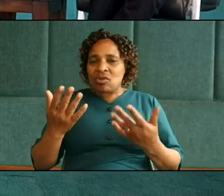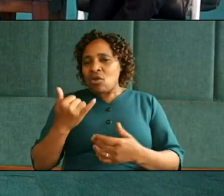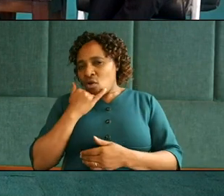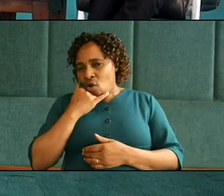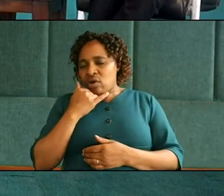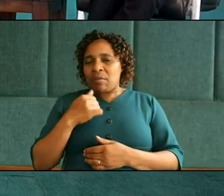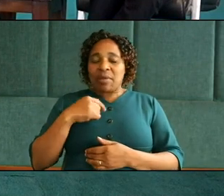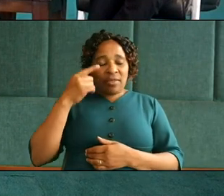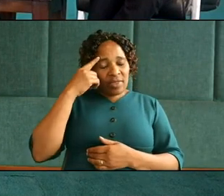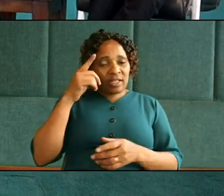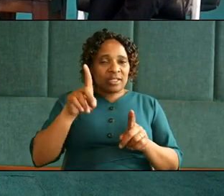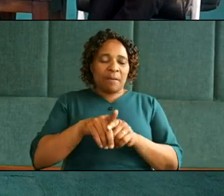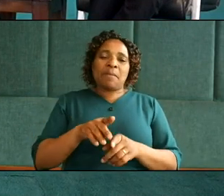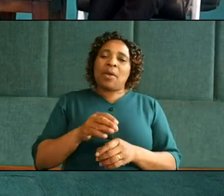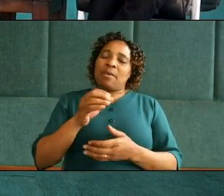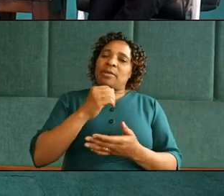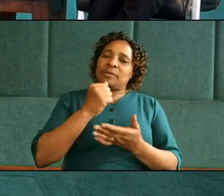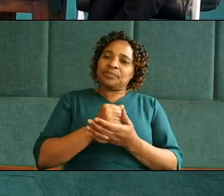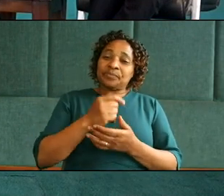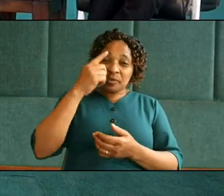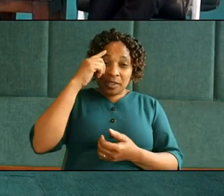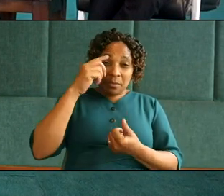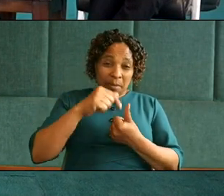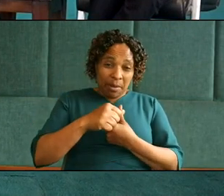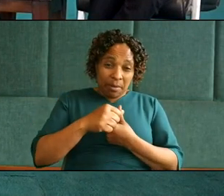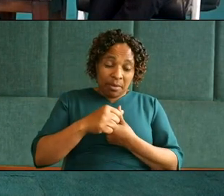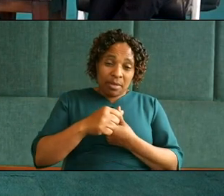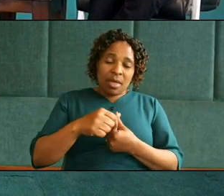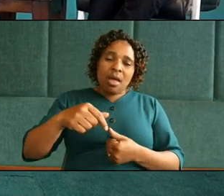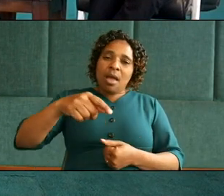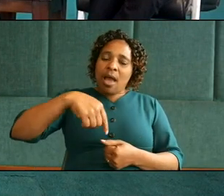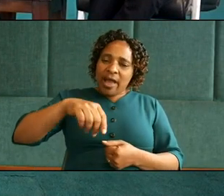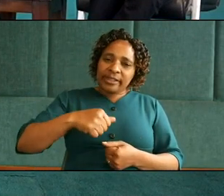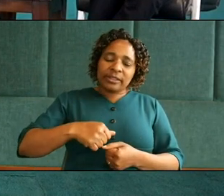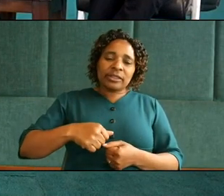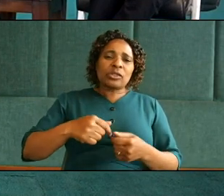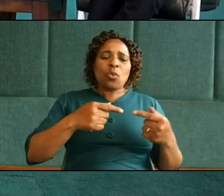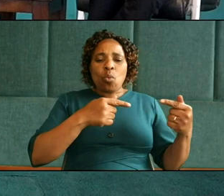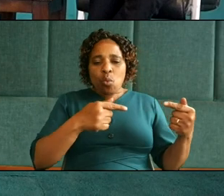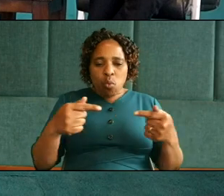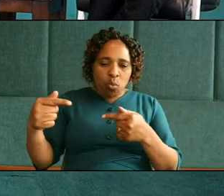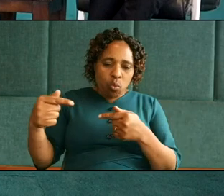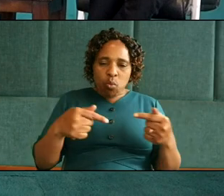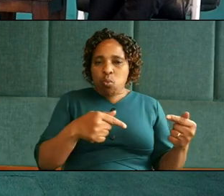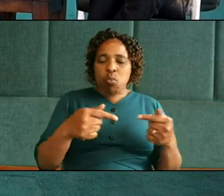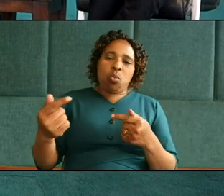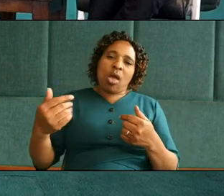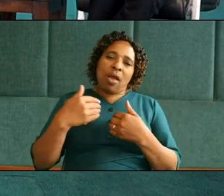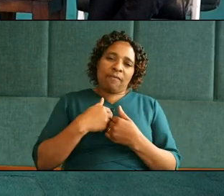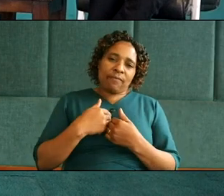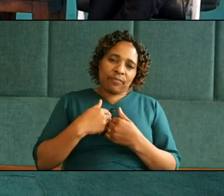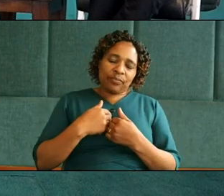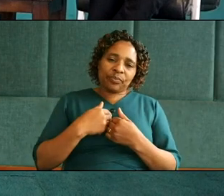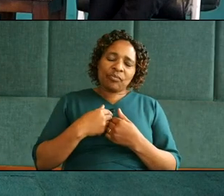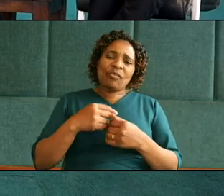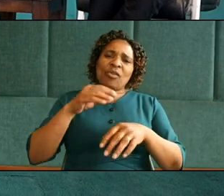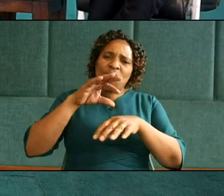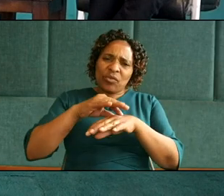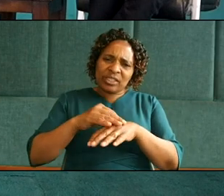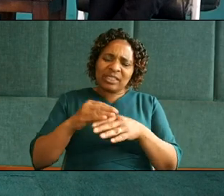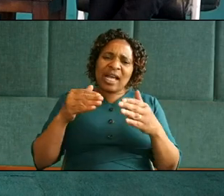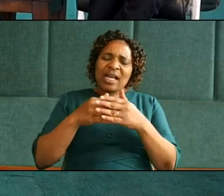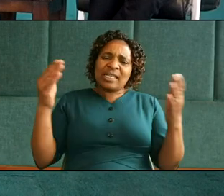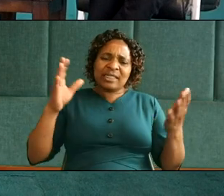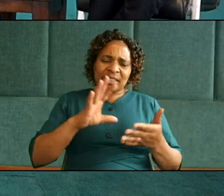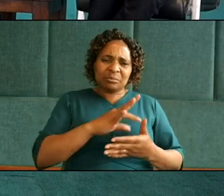maybe. Yeah. Amen. Amen. Remember that we are in a war. We are in a battle. It's flesh against